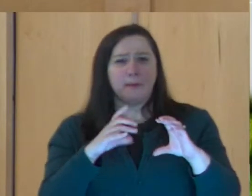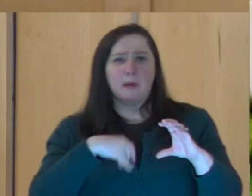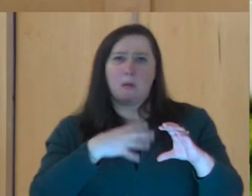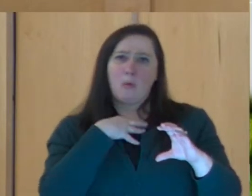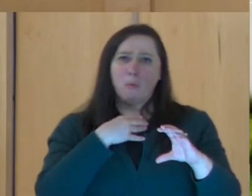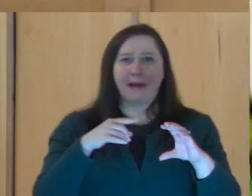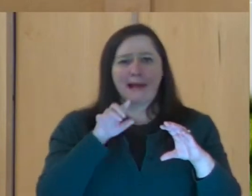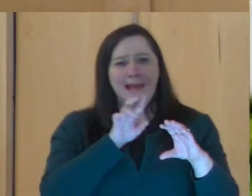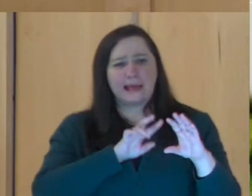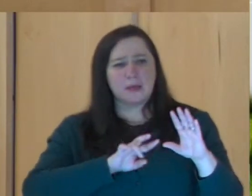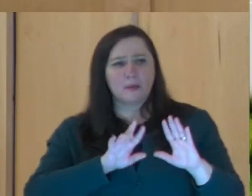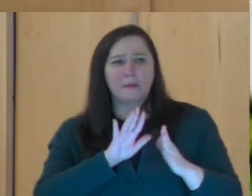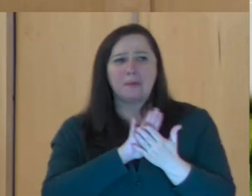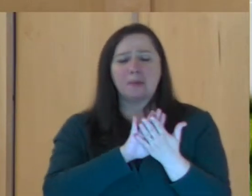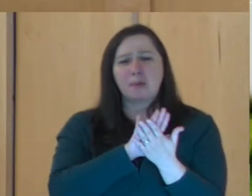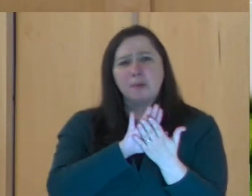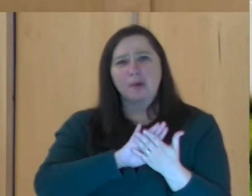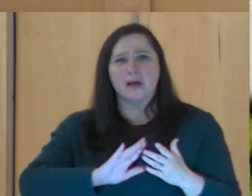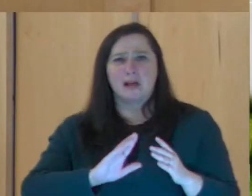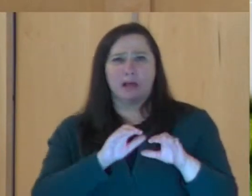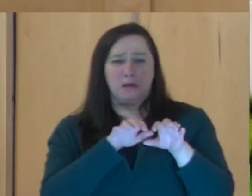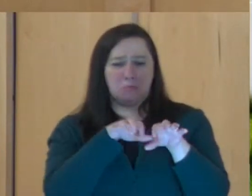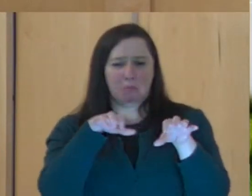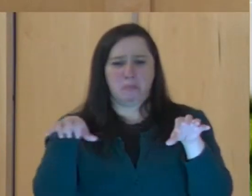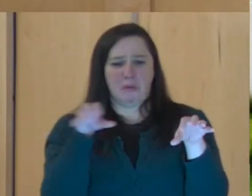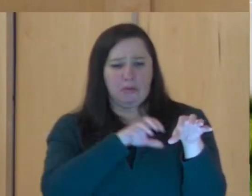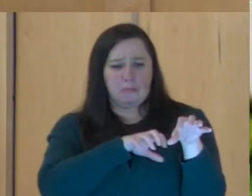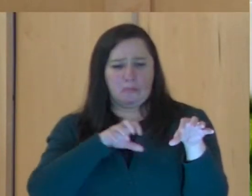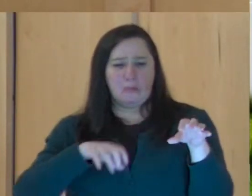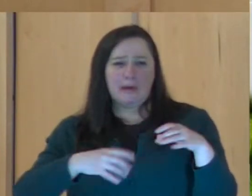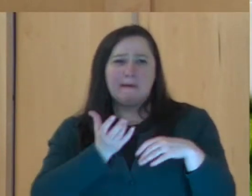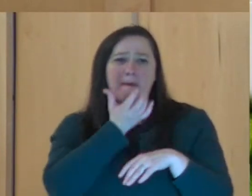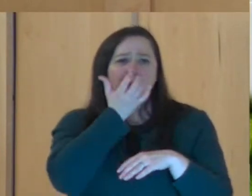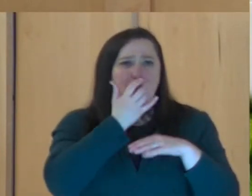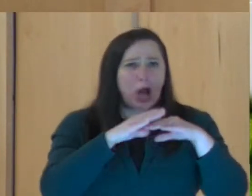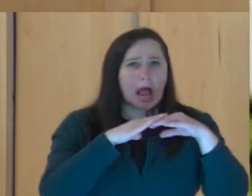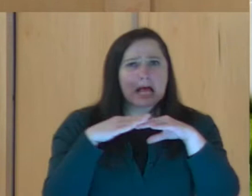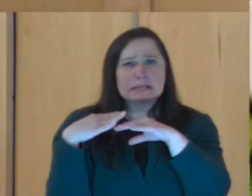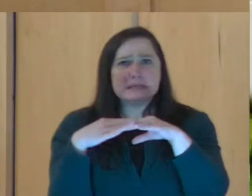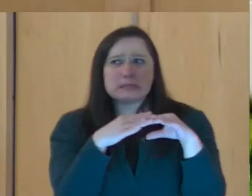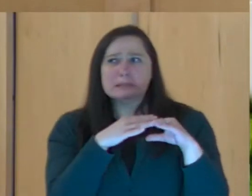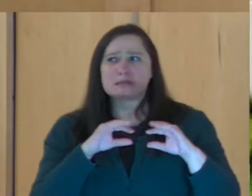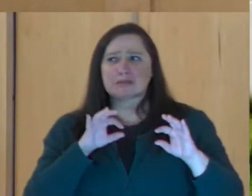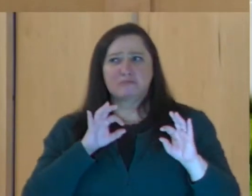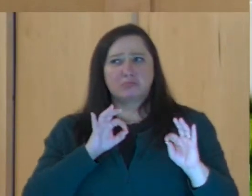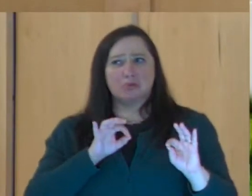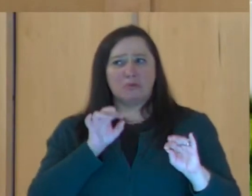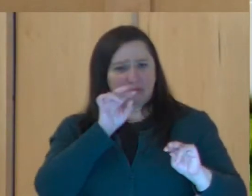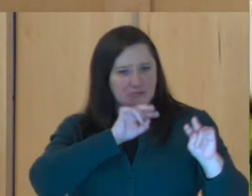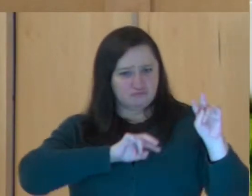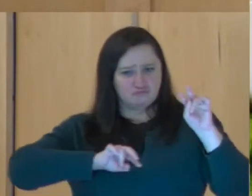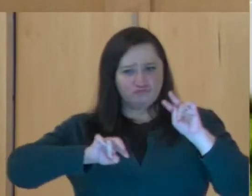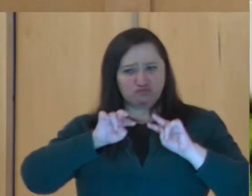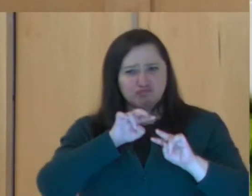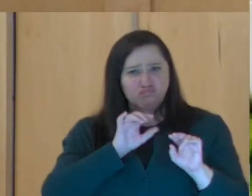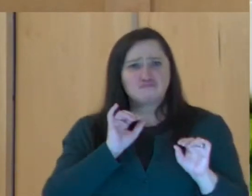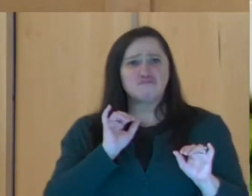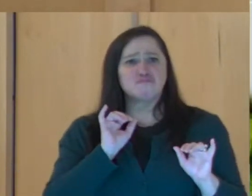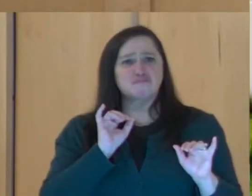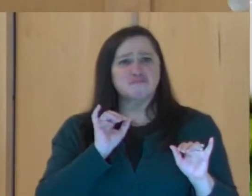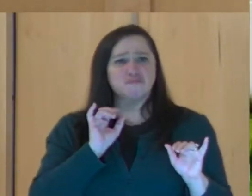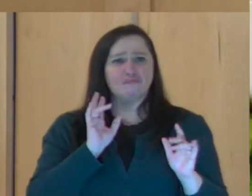white. They're all lined up. The grass is trimmed. It looks like everything